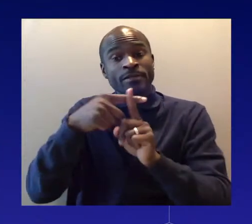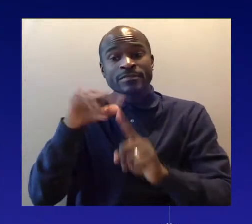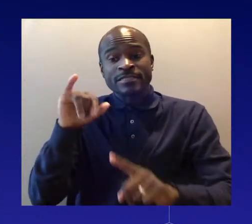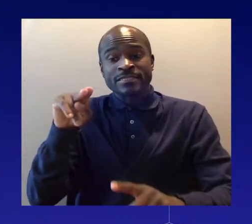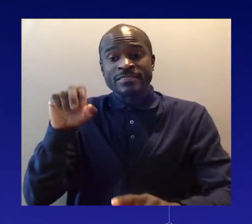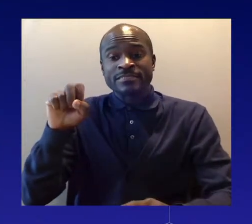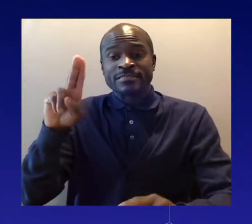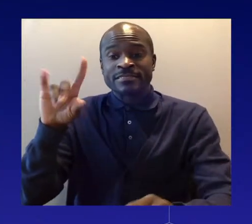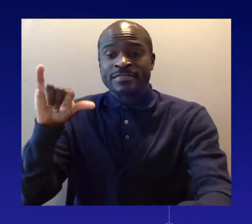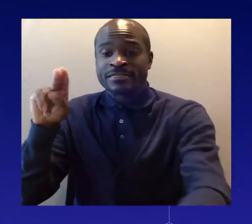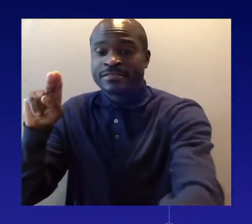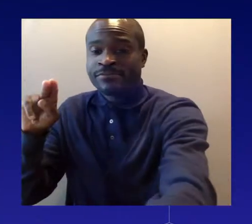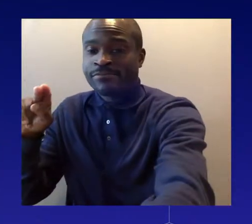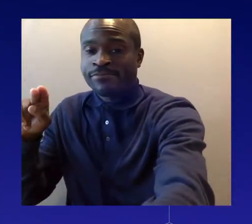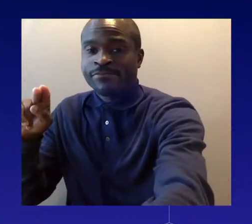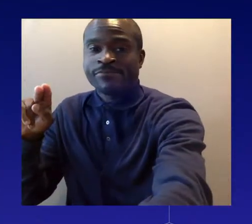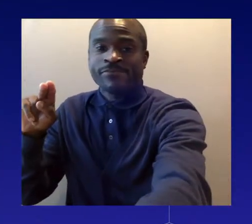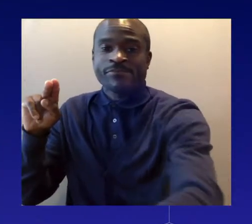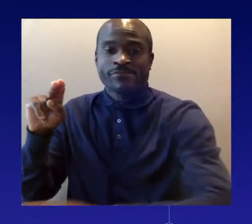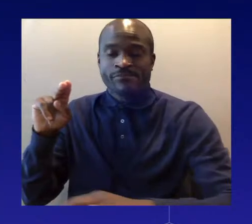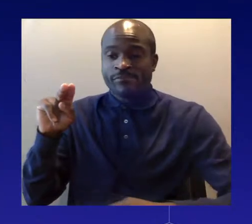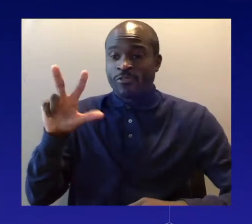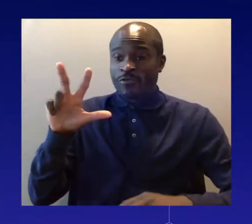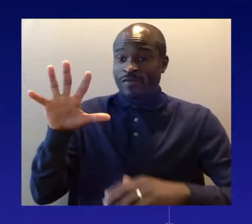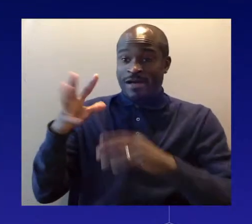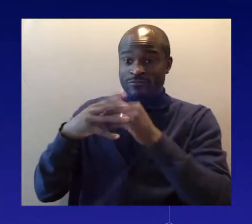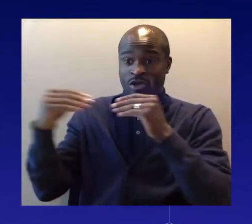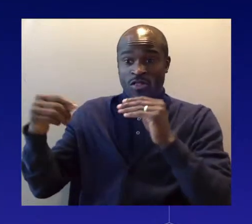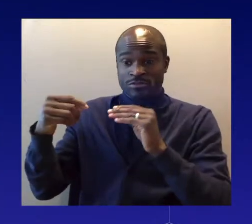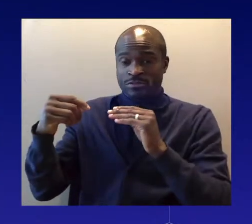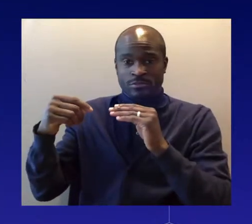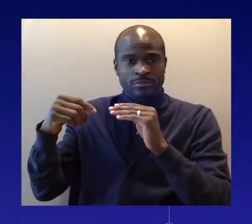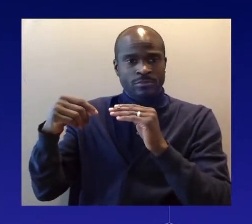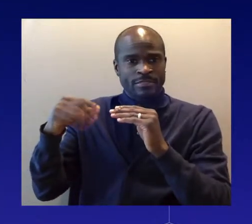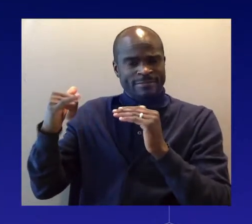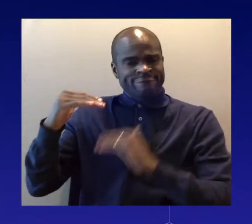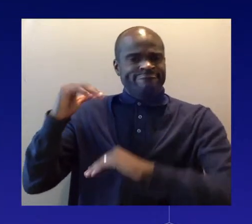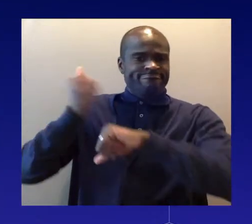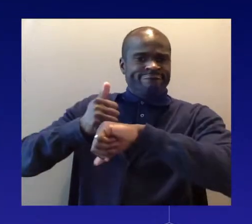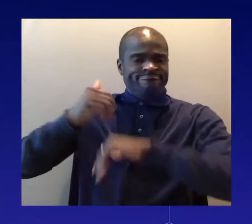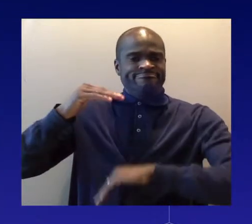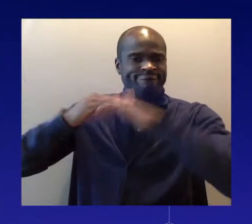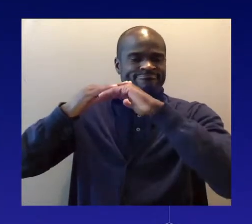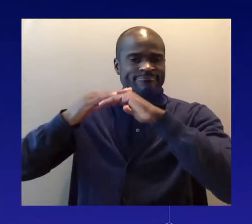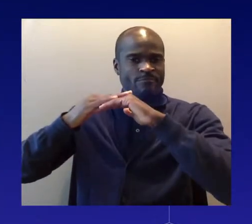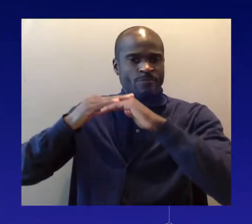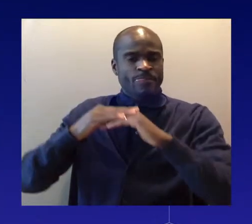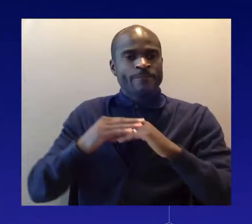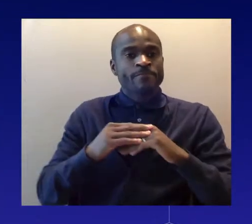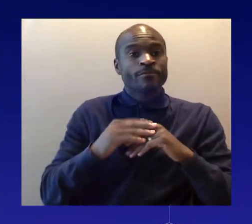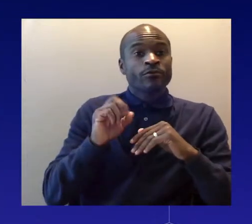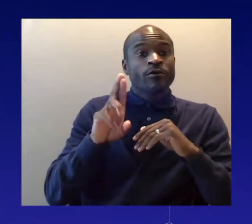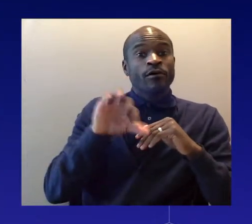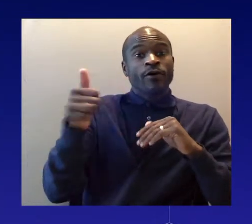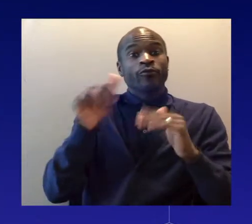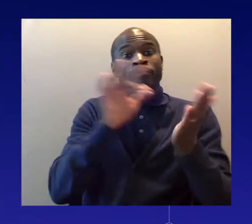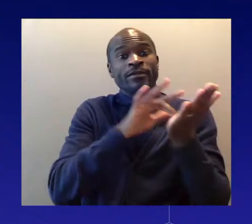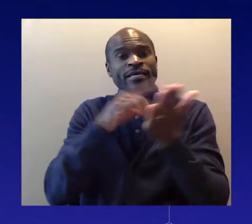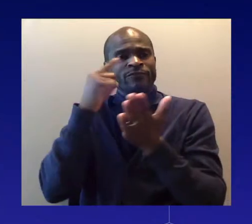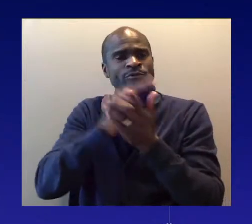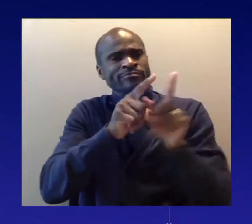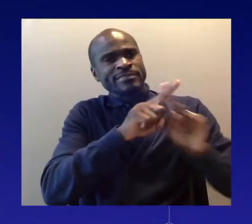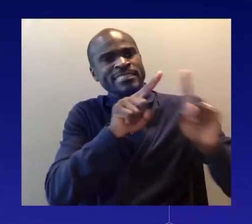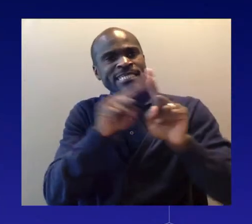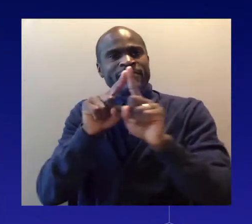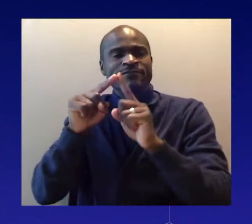for example, or for folks that are on blood thinners or life-saving, life-changing medications for a variety of diseases, can